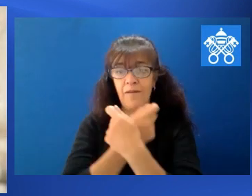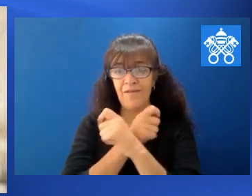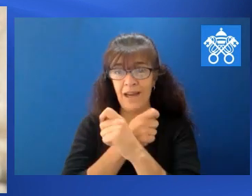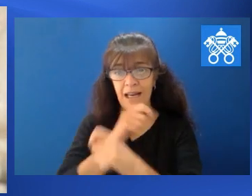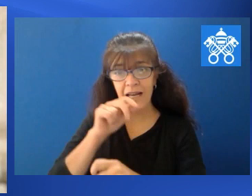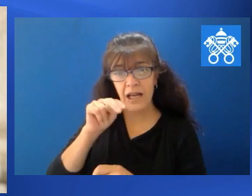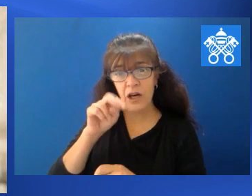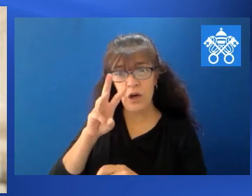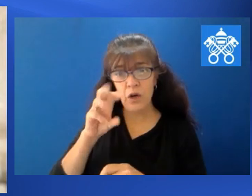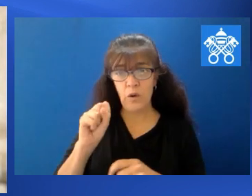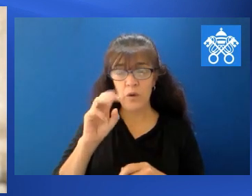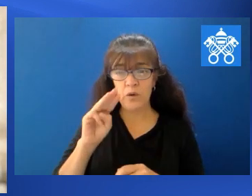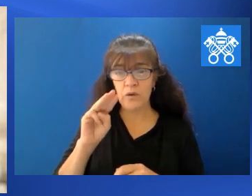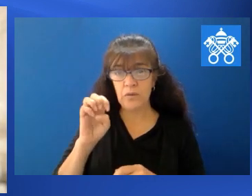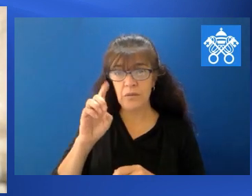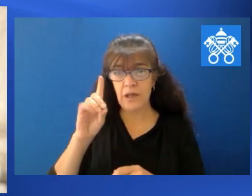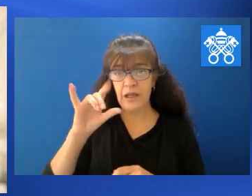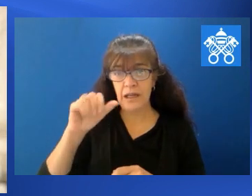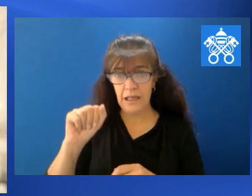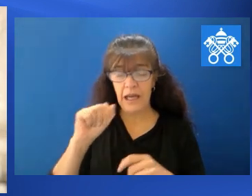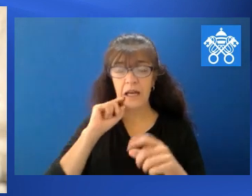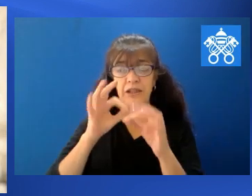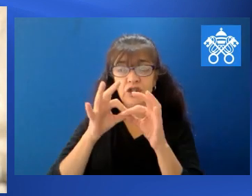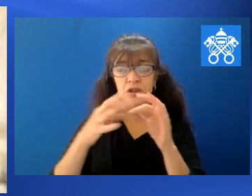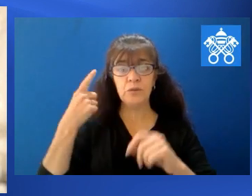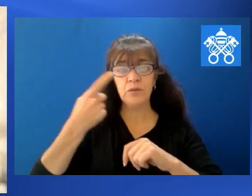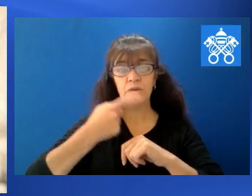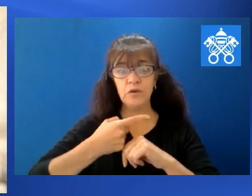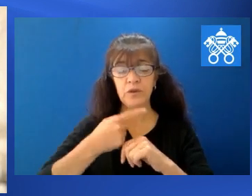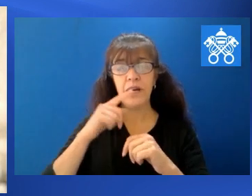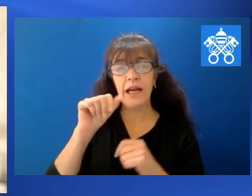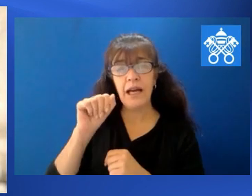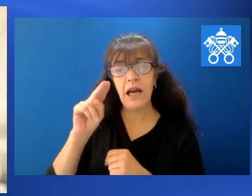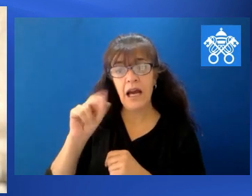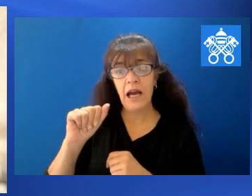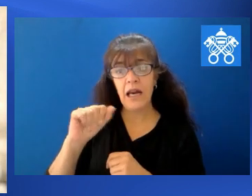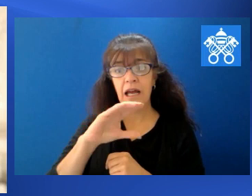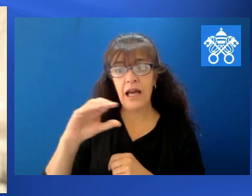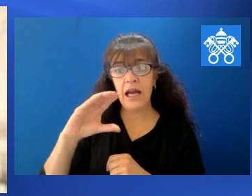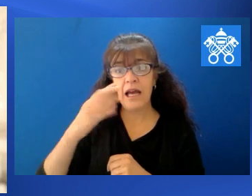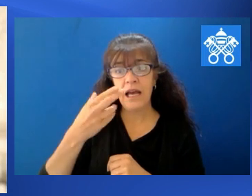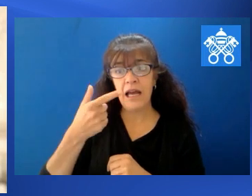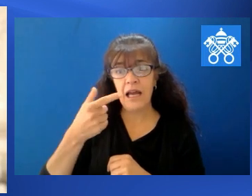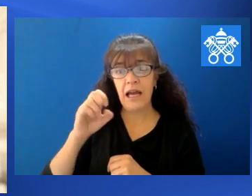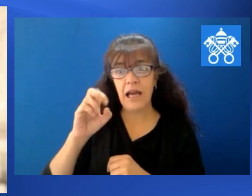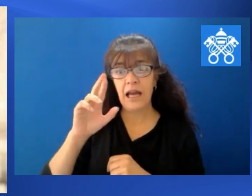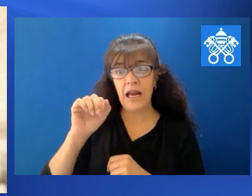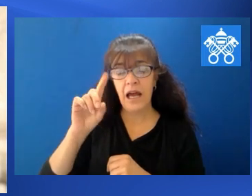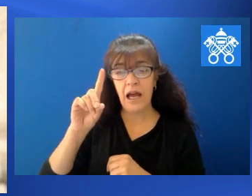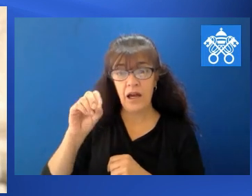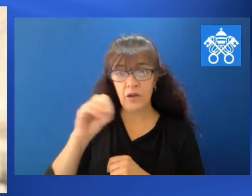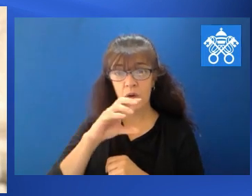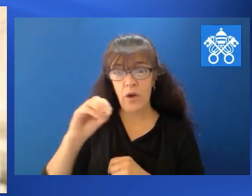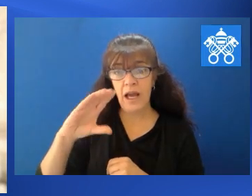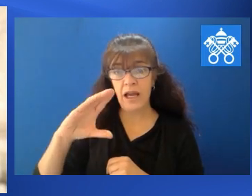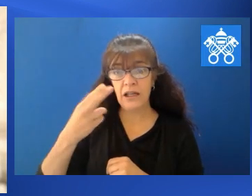TV, Salt and Light TV, Atmarashan TV, EWTN TV, UCTV,